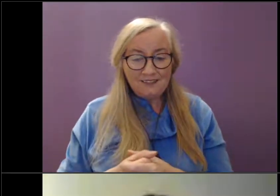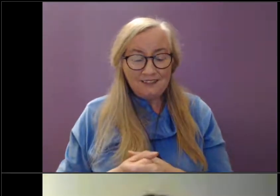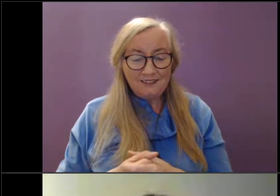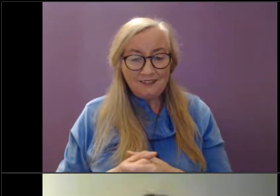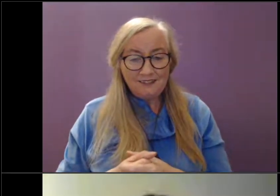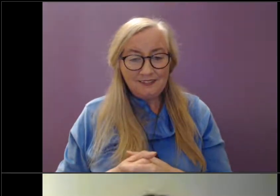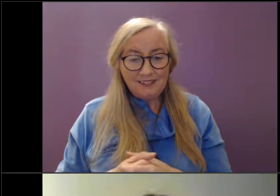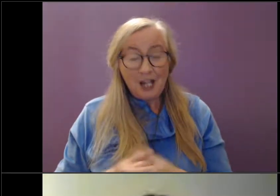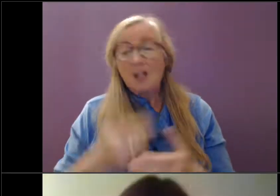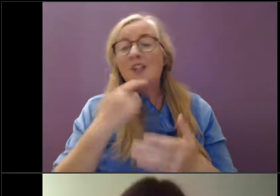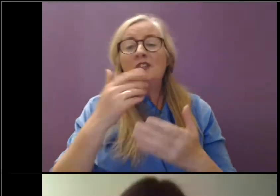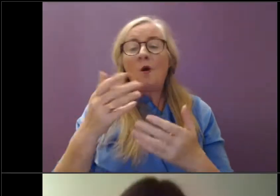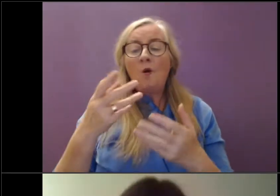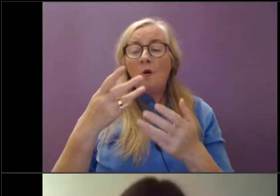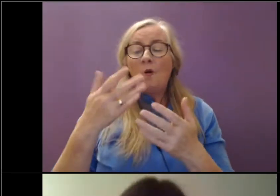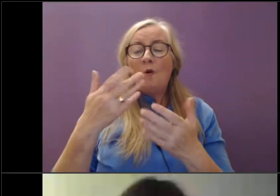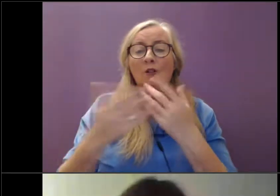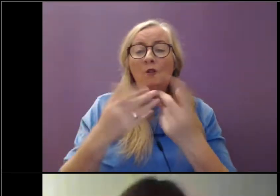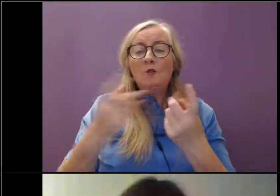into an argument